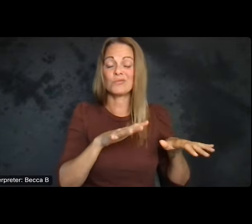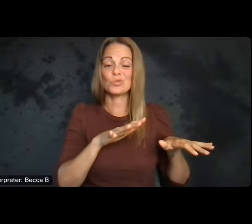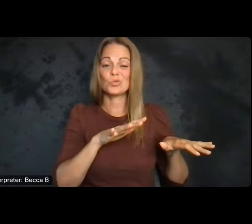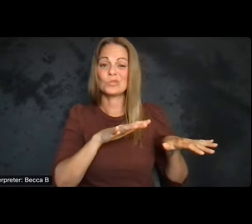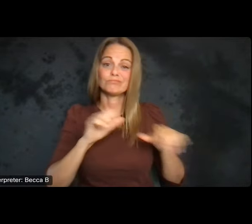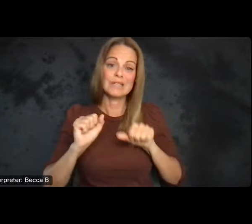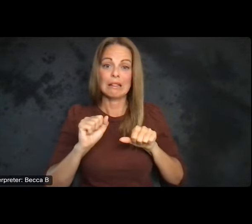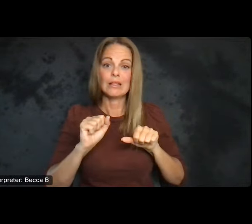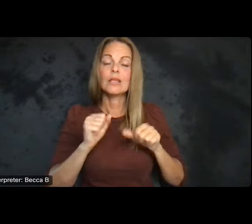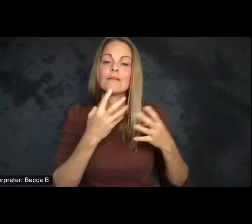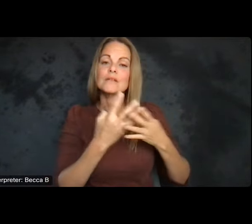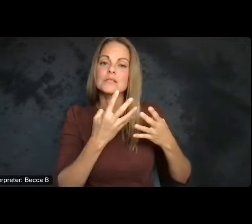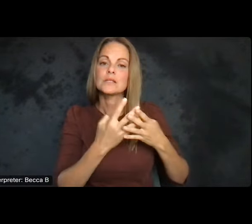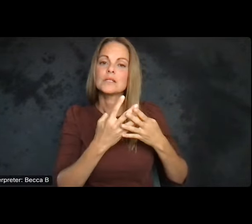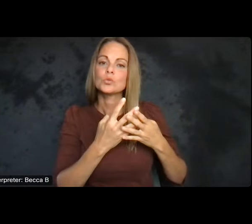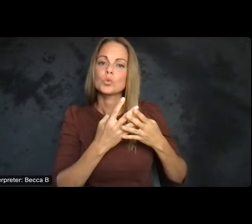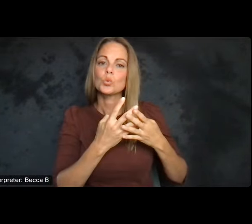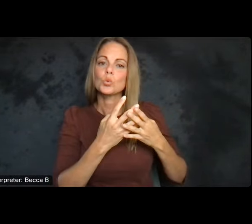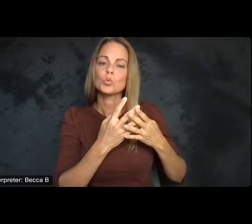standard.